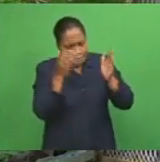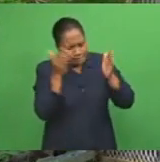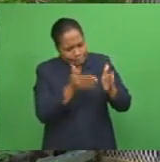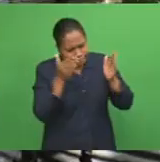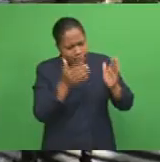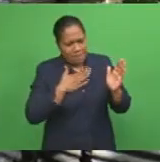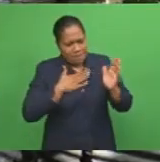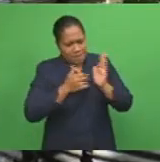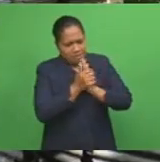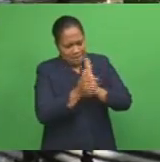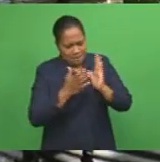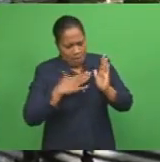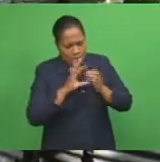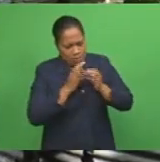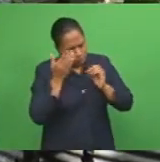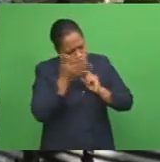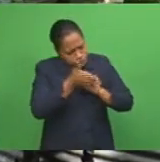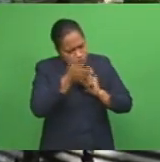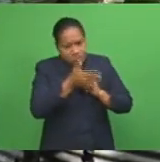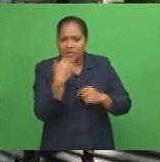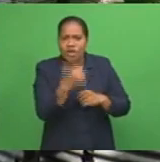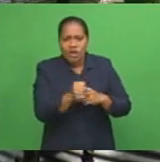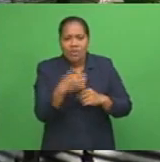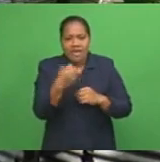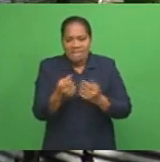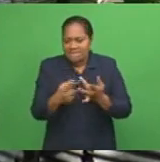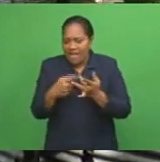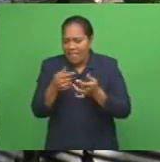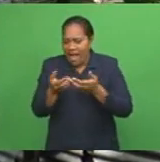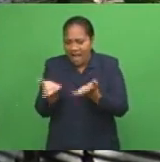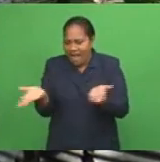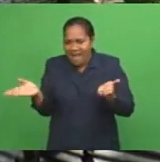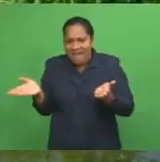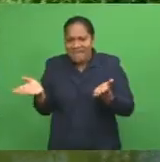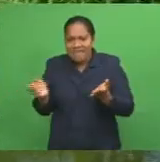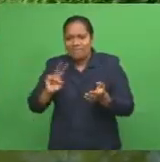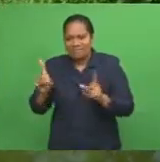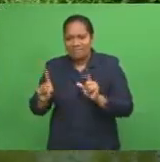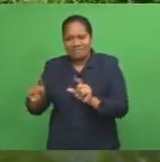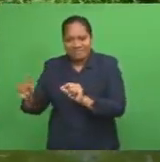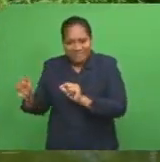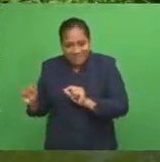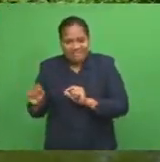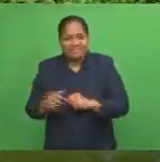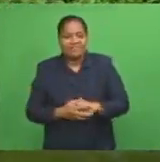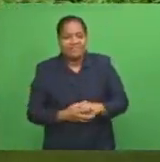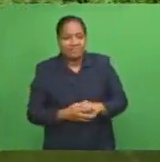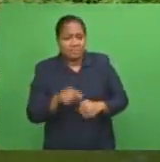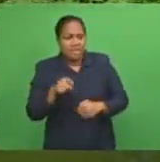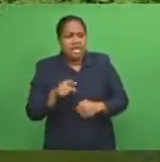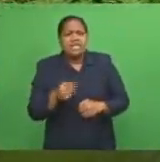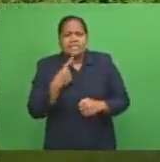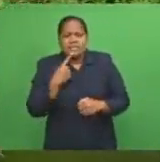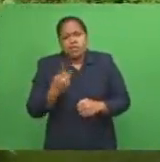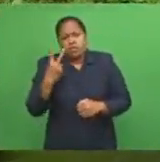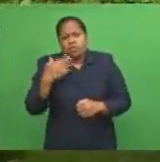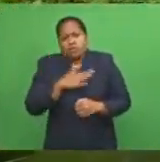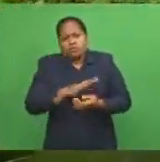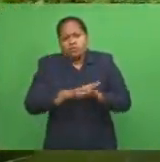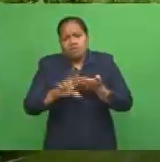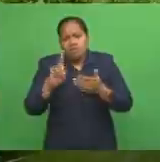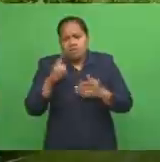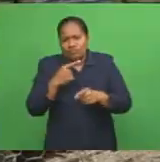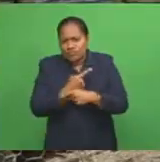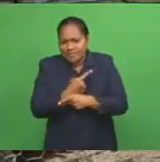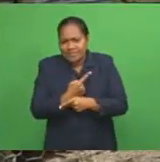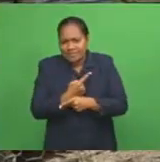alone. The father of four says his farming business injects over $200 weekly to their family's